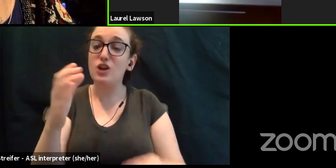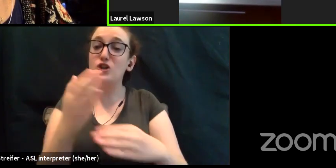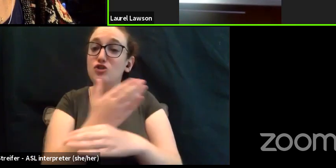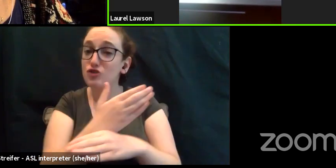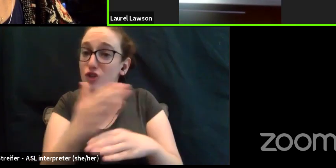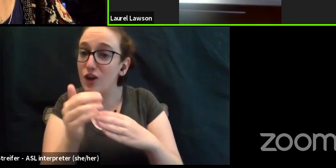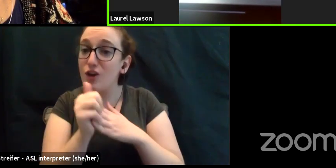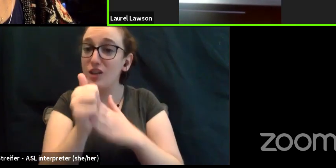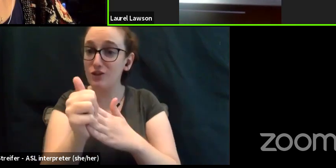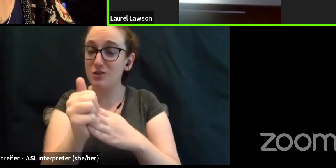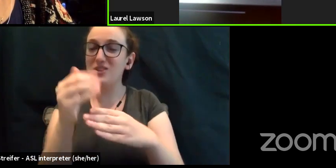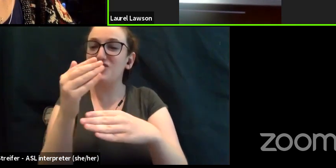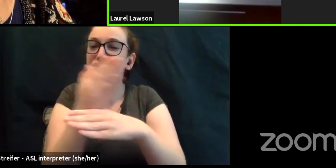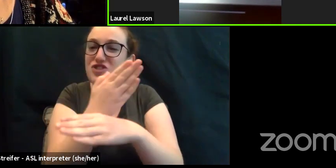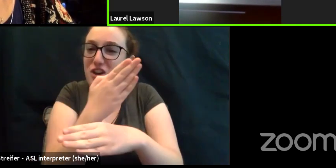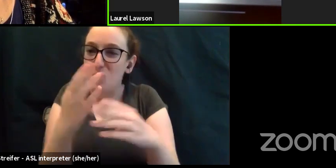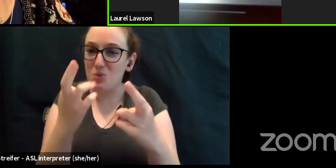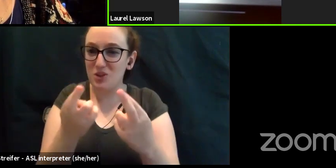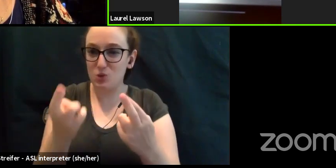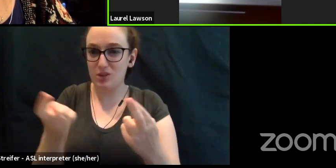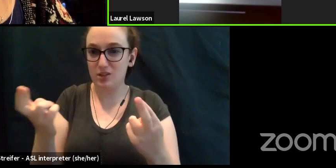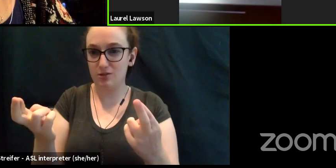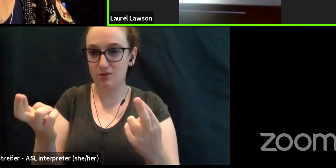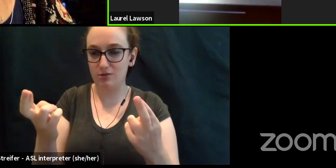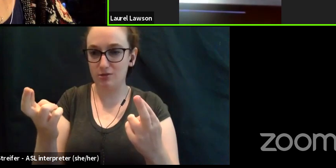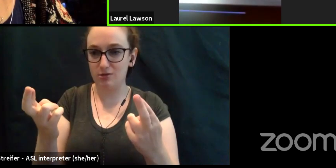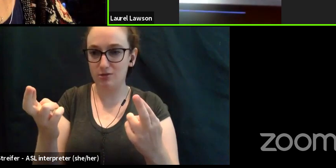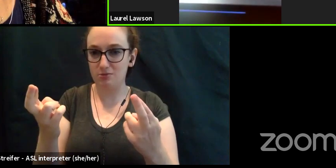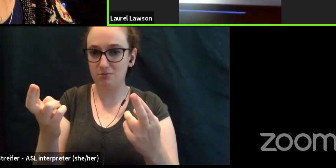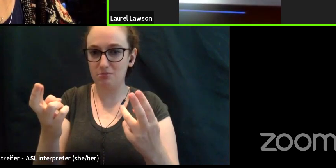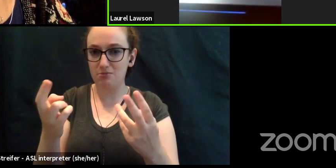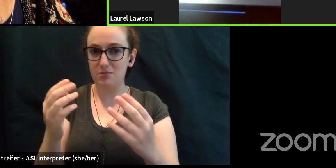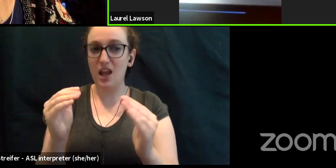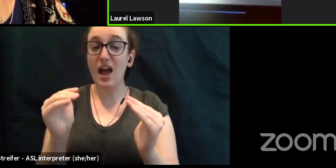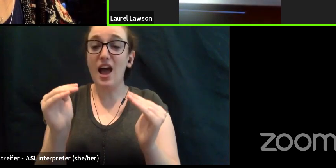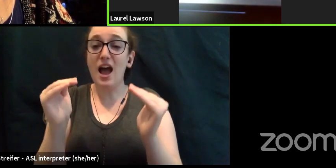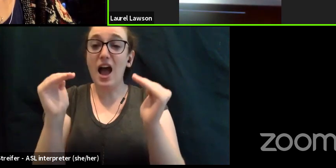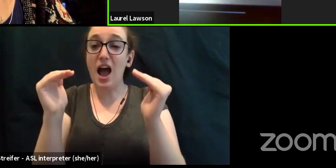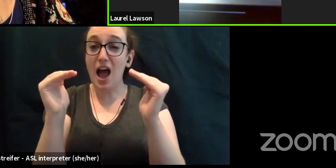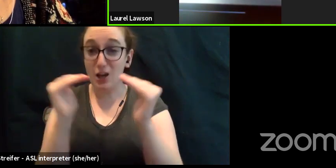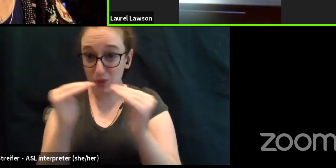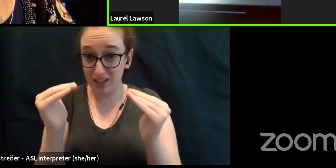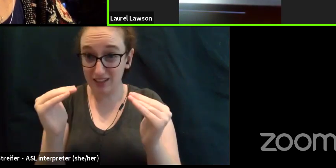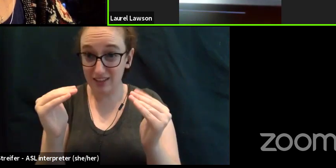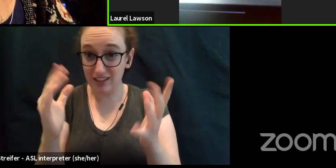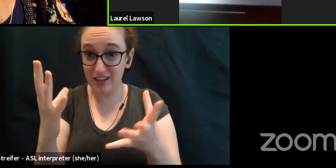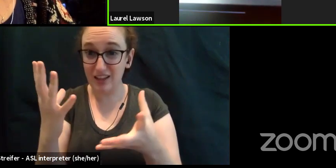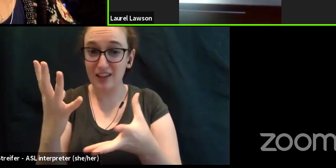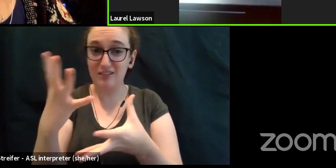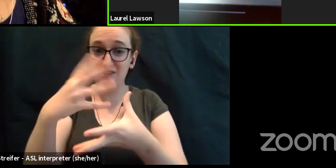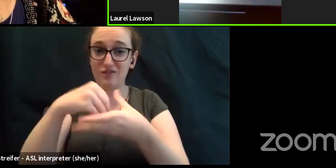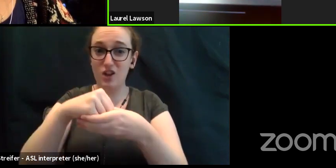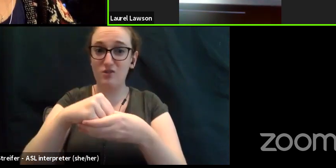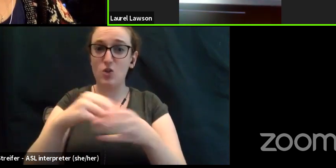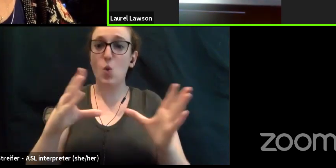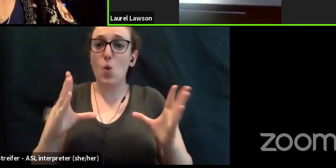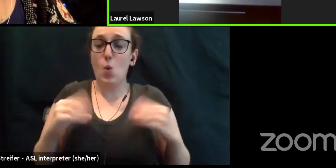and resources. Equity equity involves the ownership of